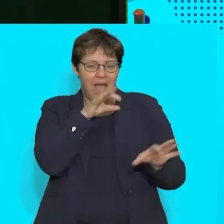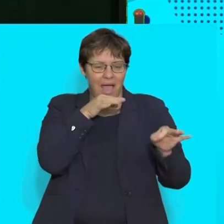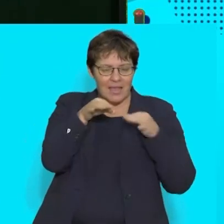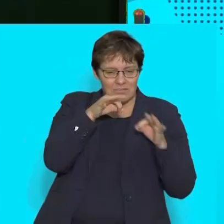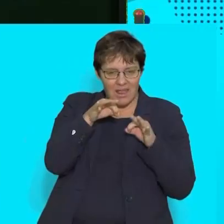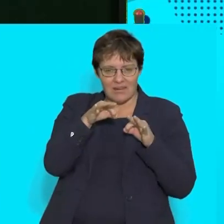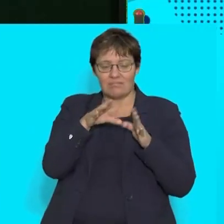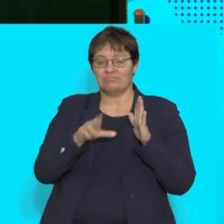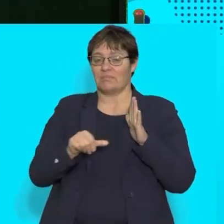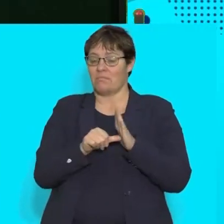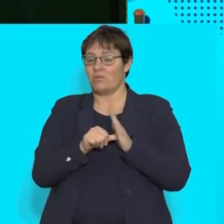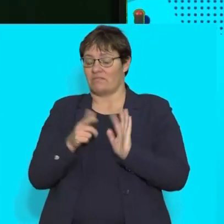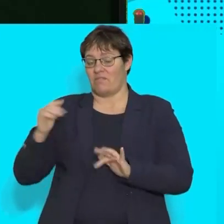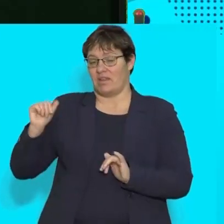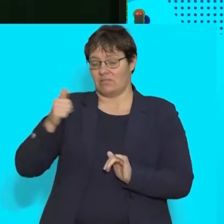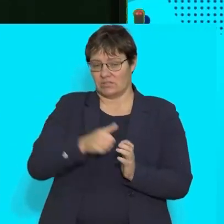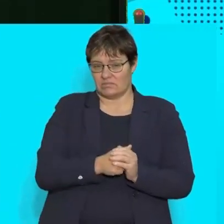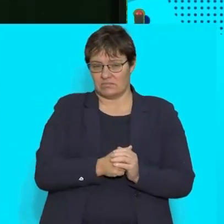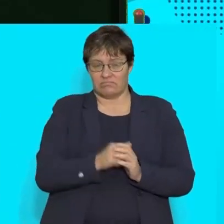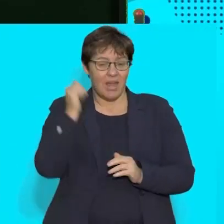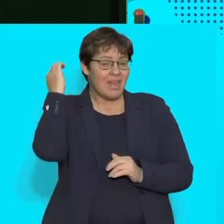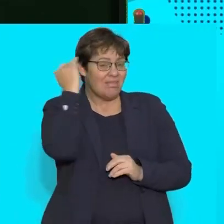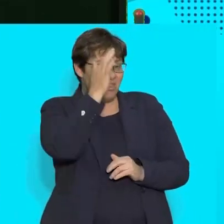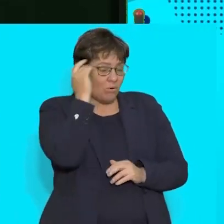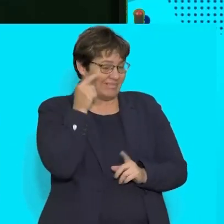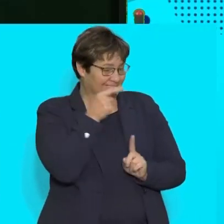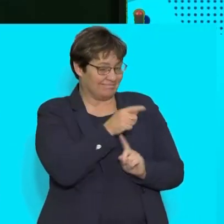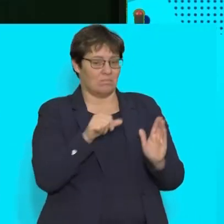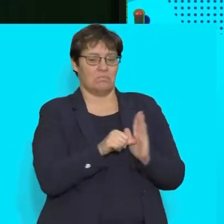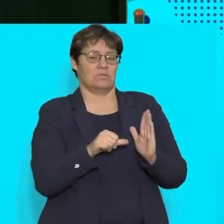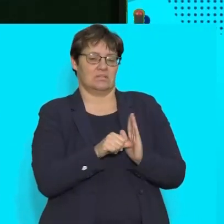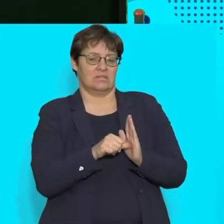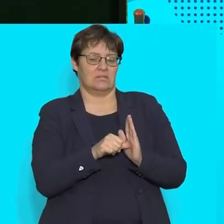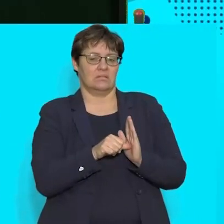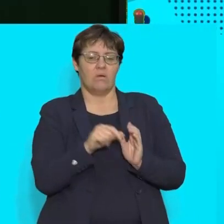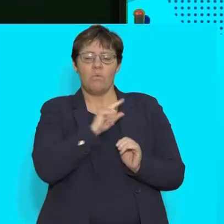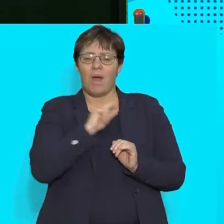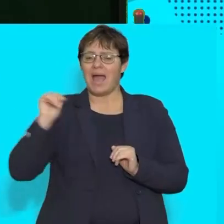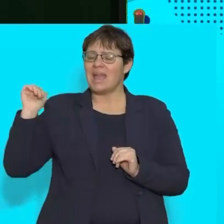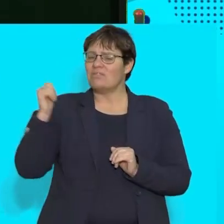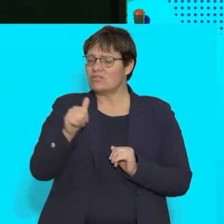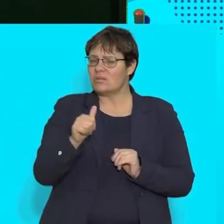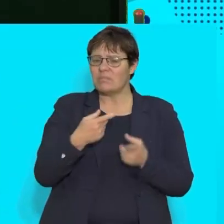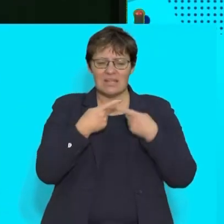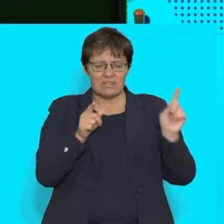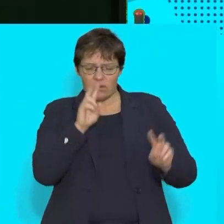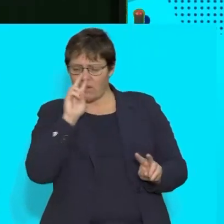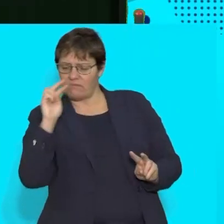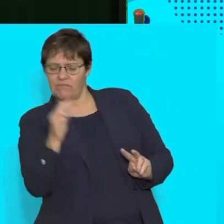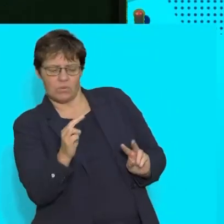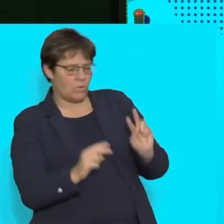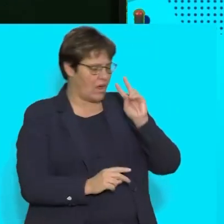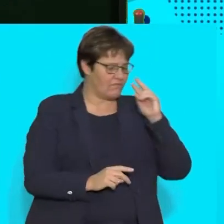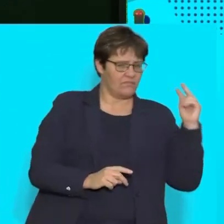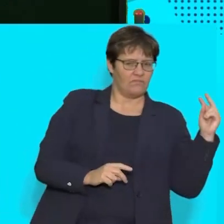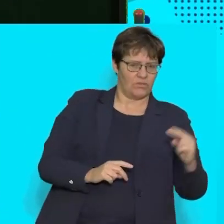main processes in evolution. A focus on the theory is important because evolution is based on trying to understand the different